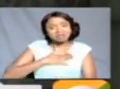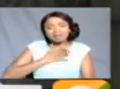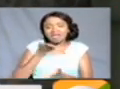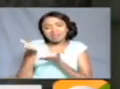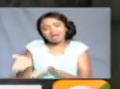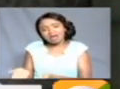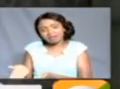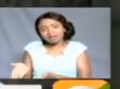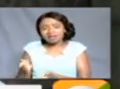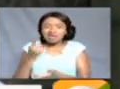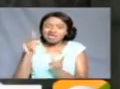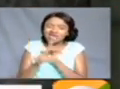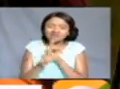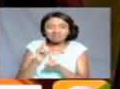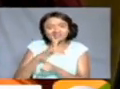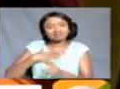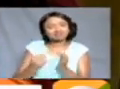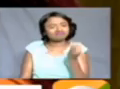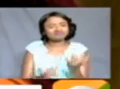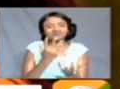hapo, tumechomekewa na kila kitu.